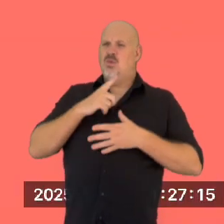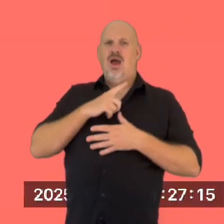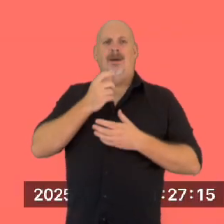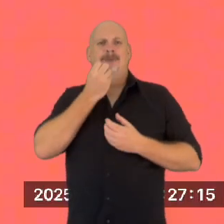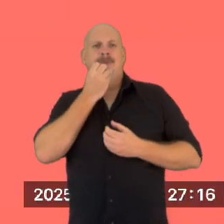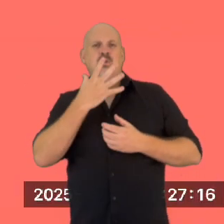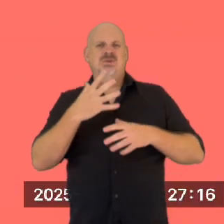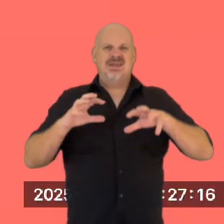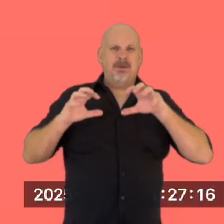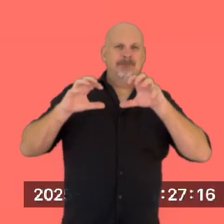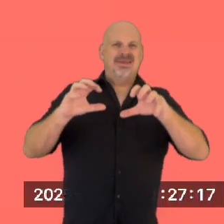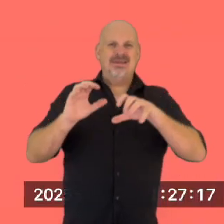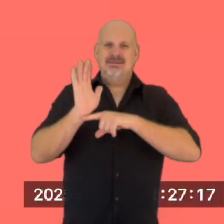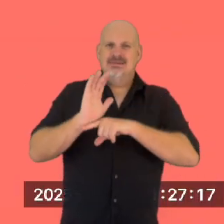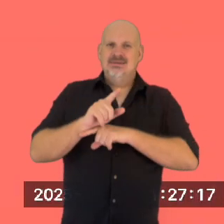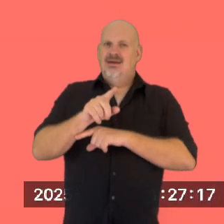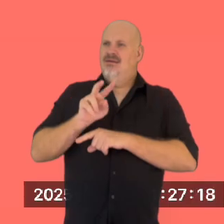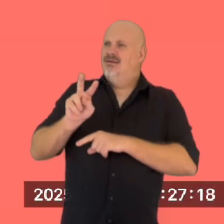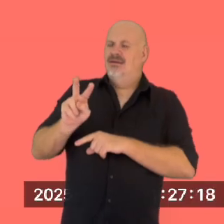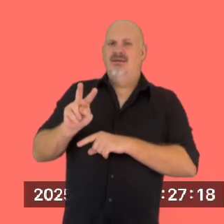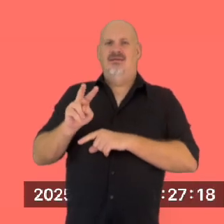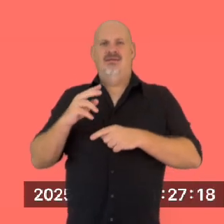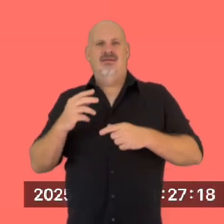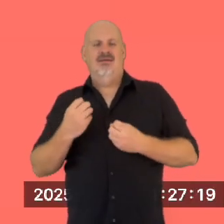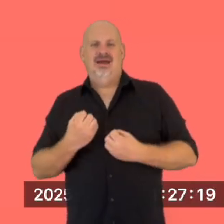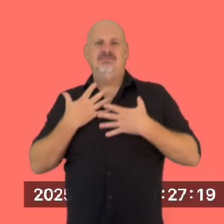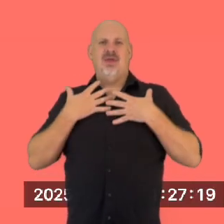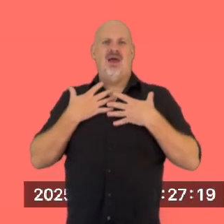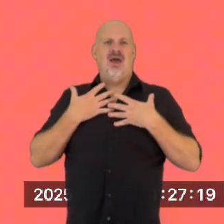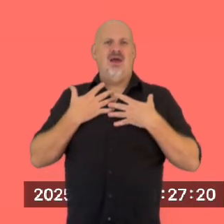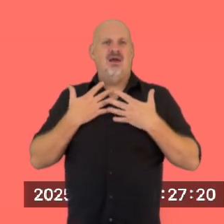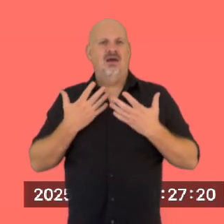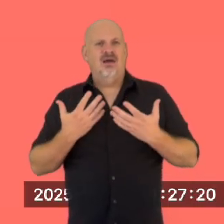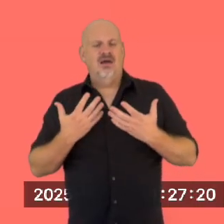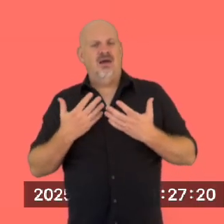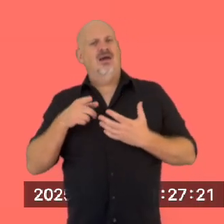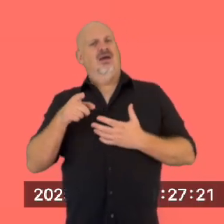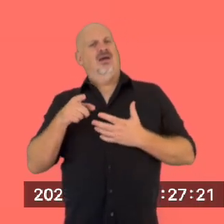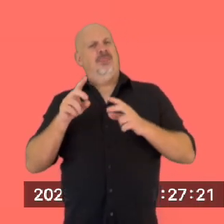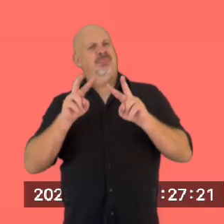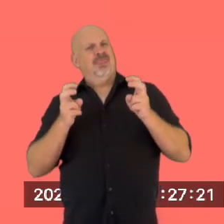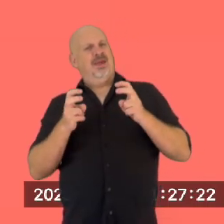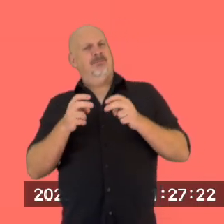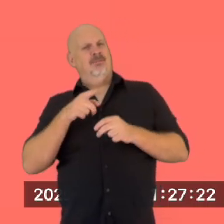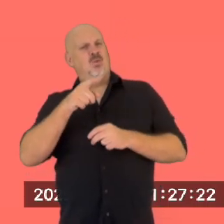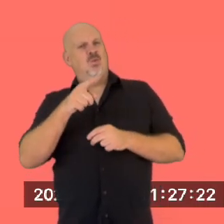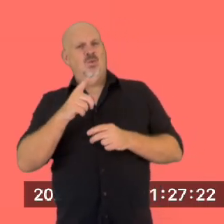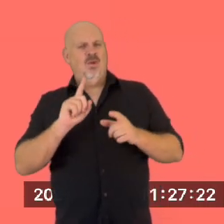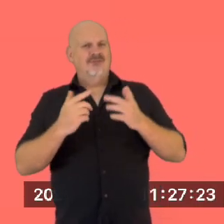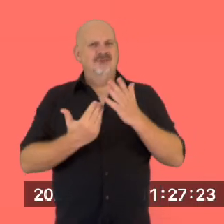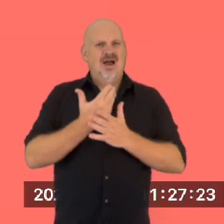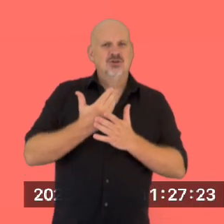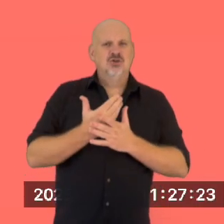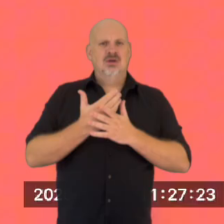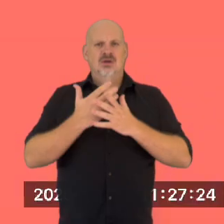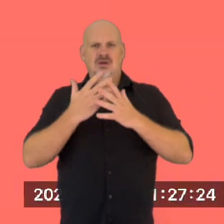for roses and being inspired from Beauty and the Beast. Drama seems to be a huge theme in your work,